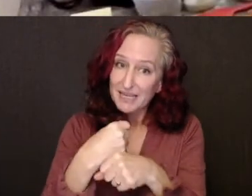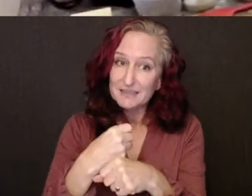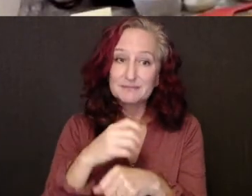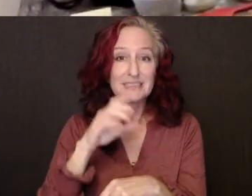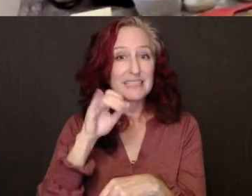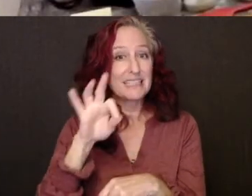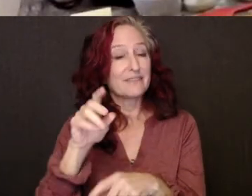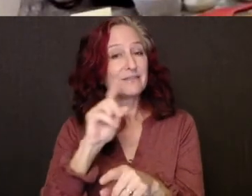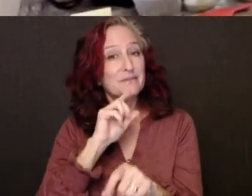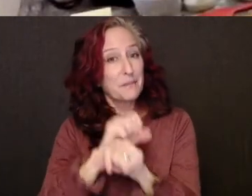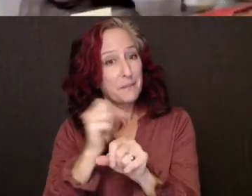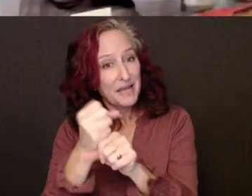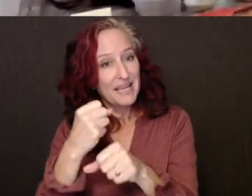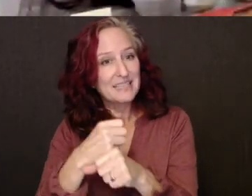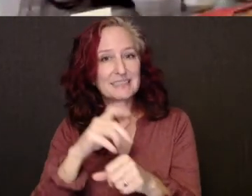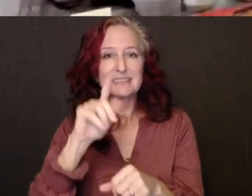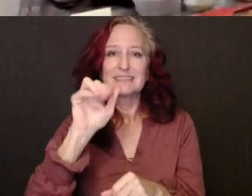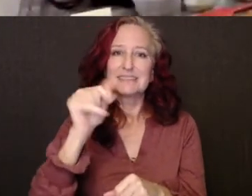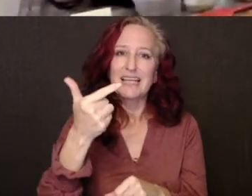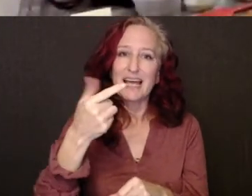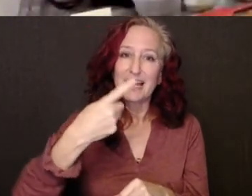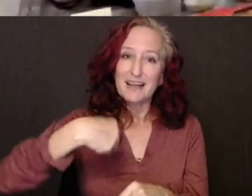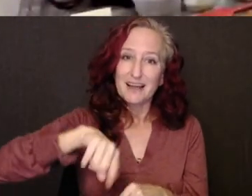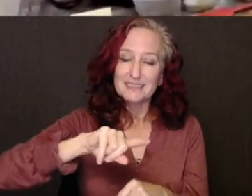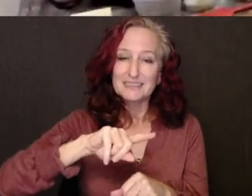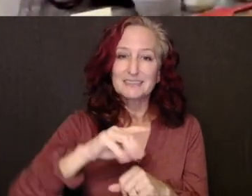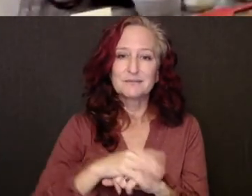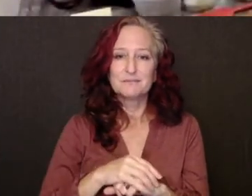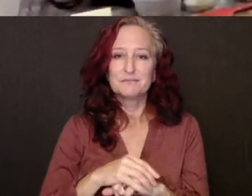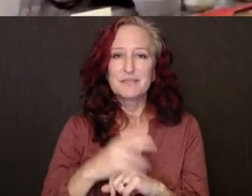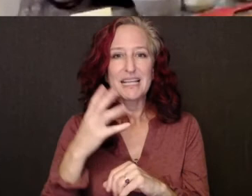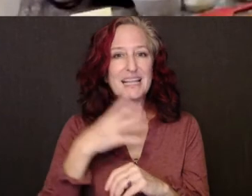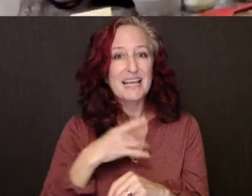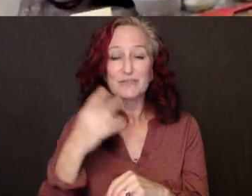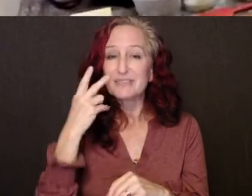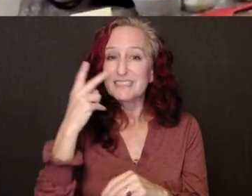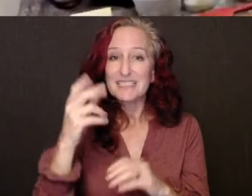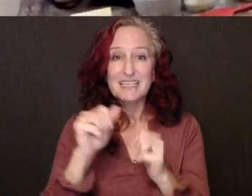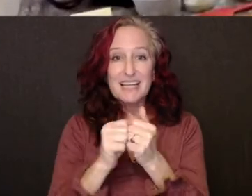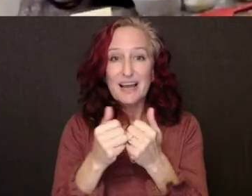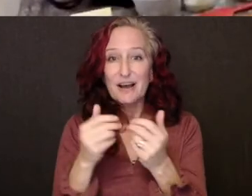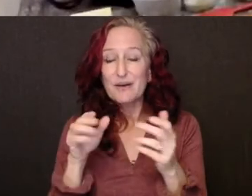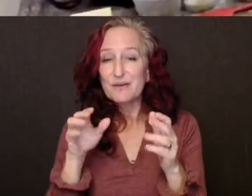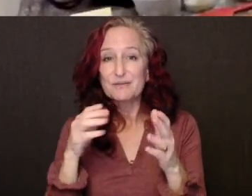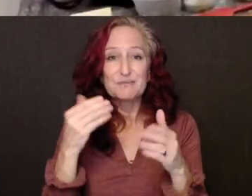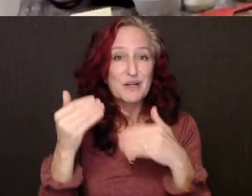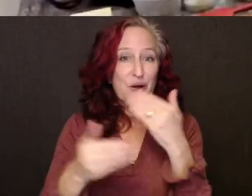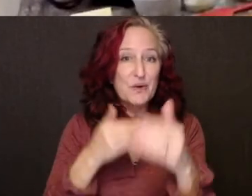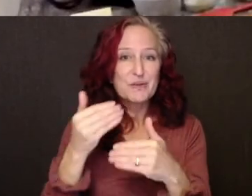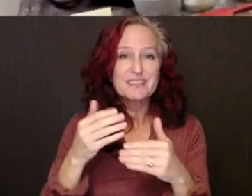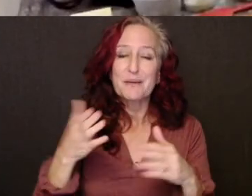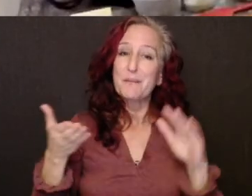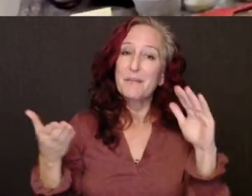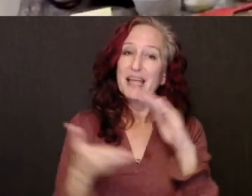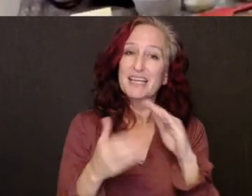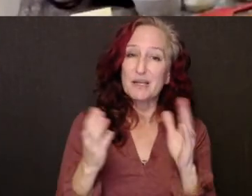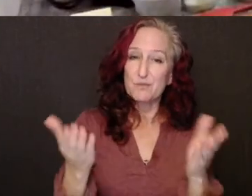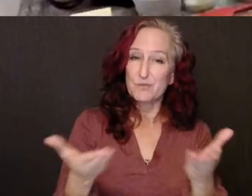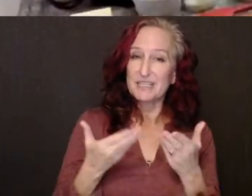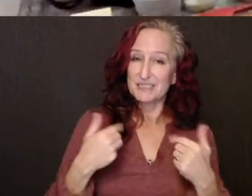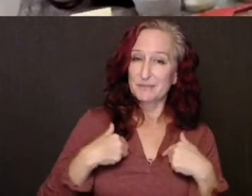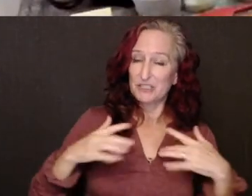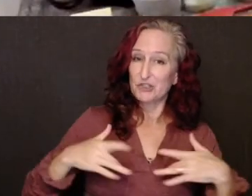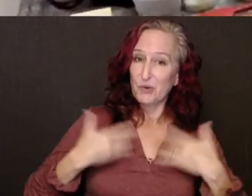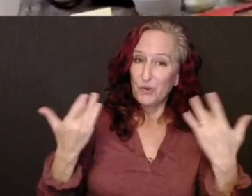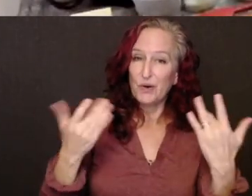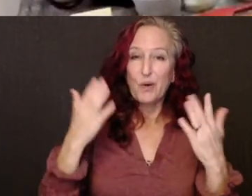me in my kitchen and following along with my filled churro cupcakes. I hope you get to make them, and